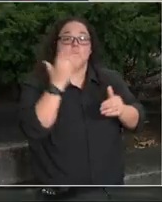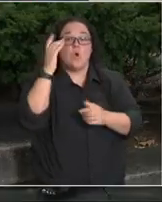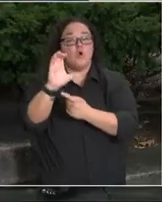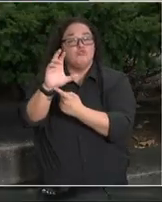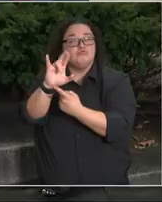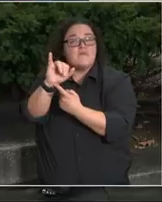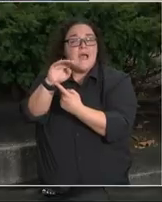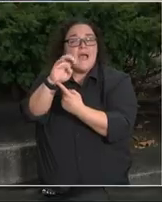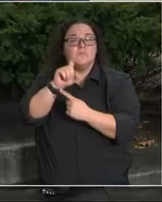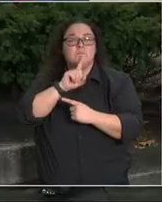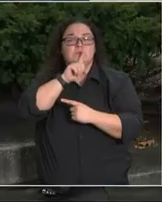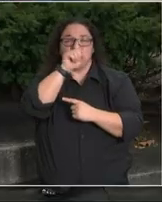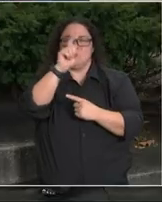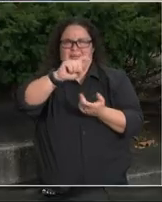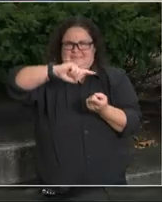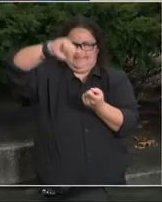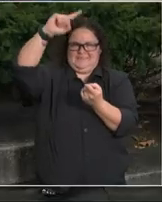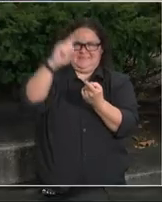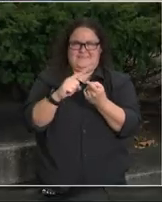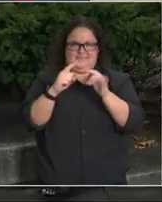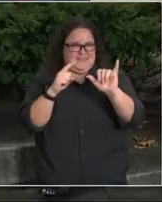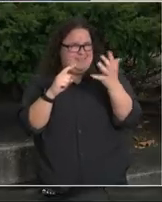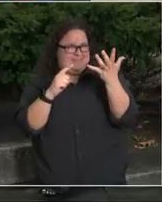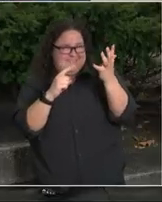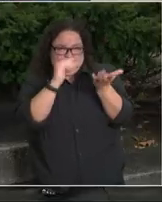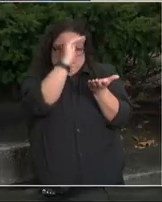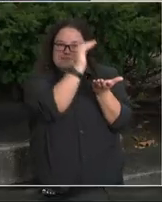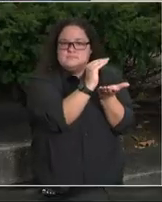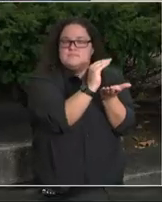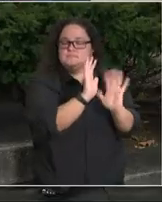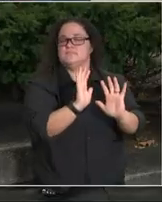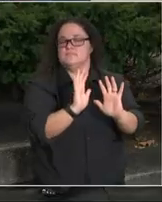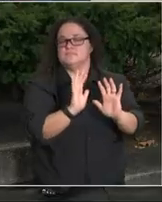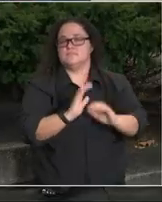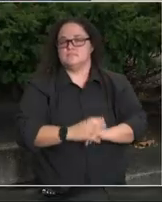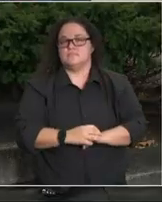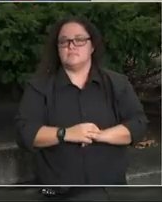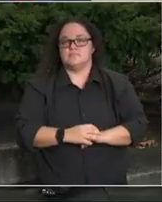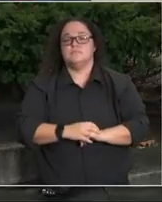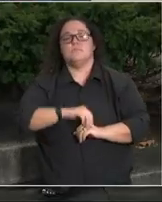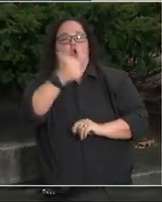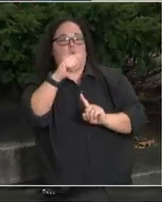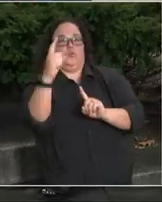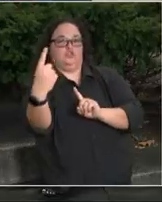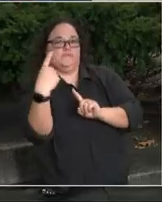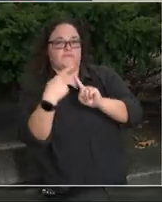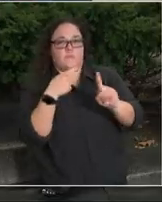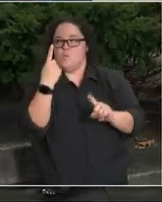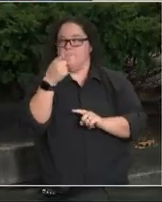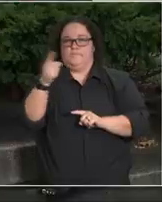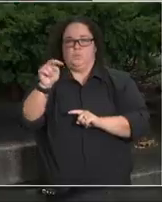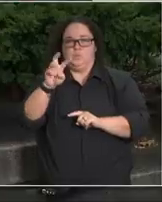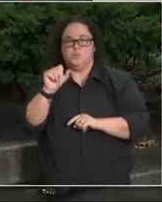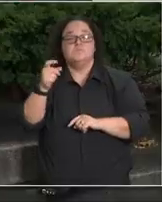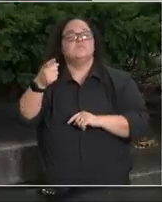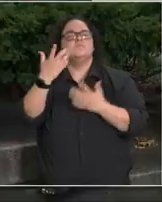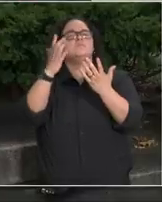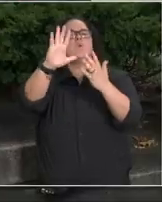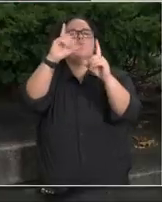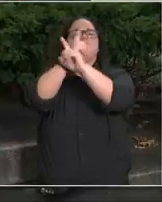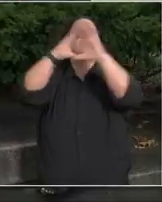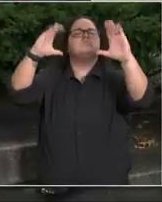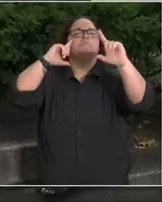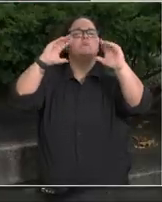we put that to bed today. Mr. Attorney General, Madam Mayor, what's your expectation of what happens with both the homeless in the